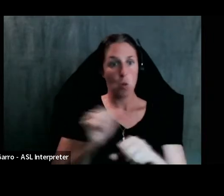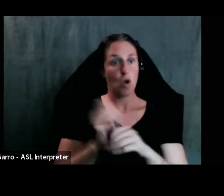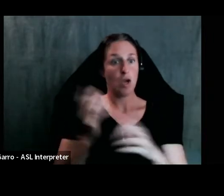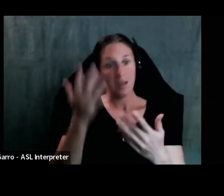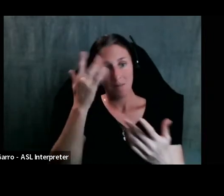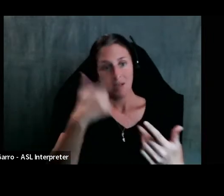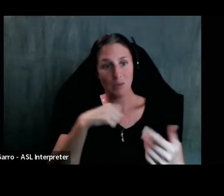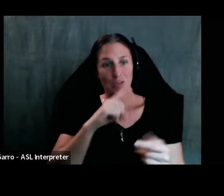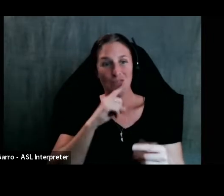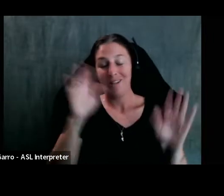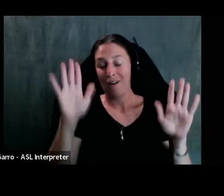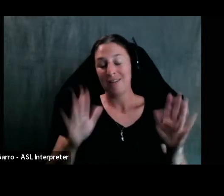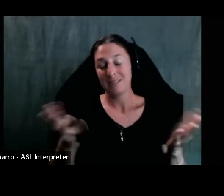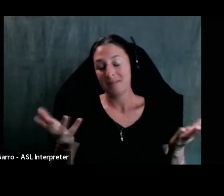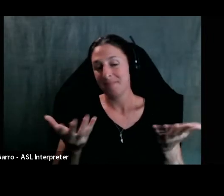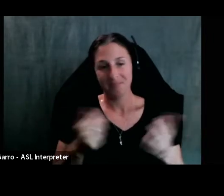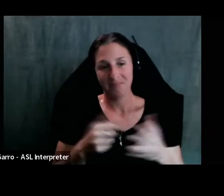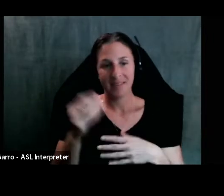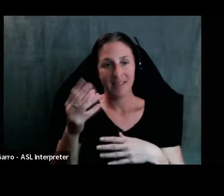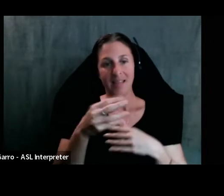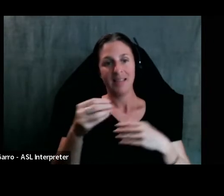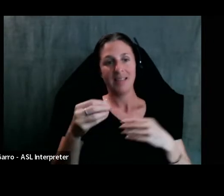awesome.